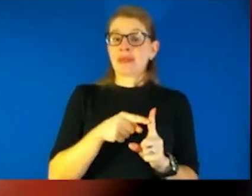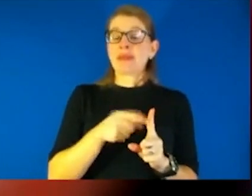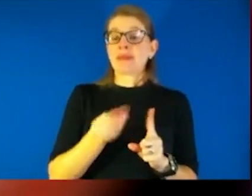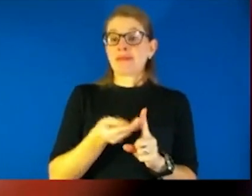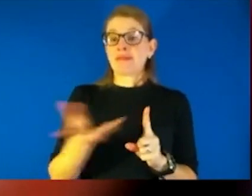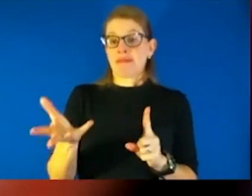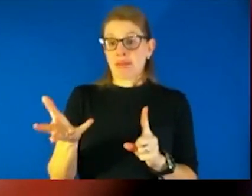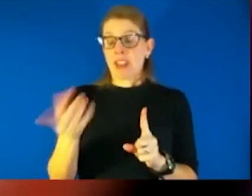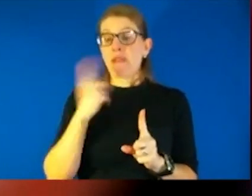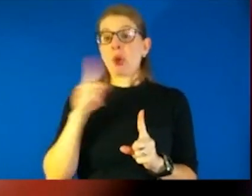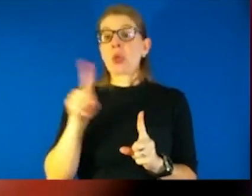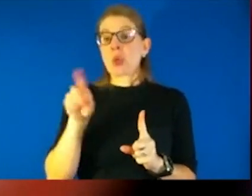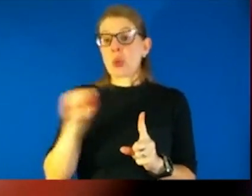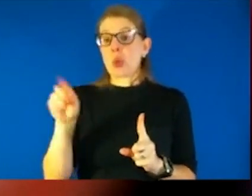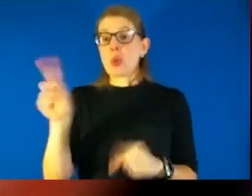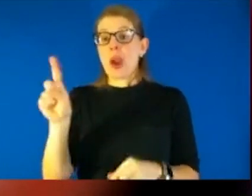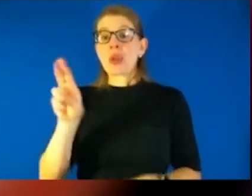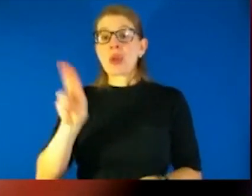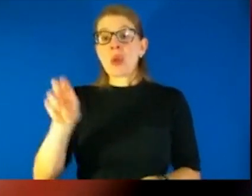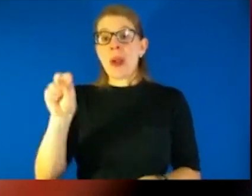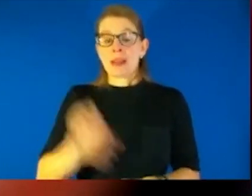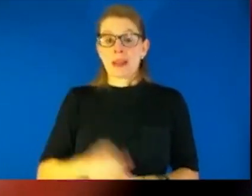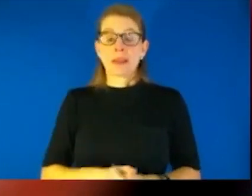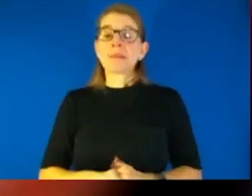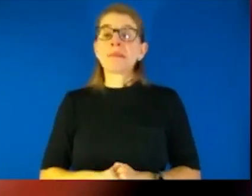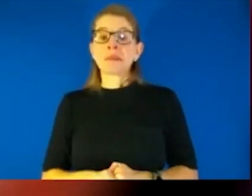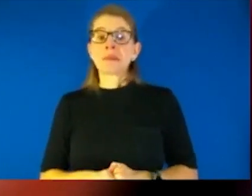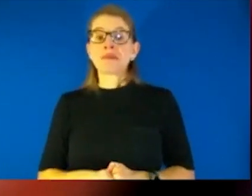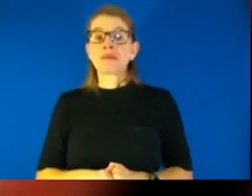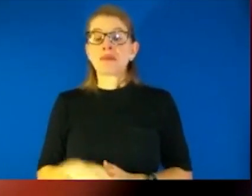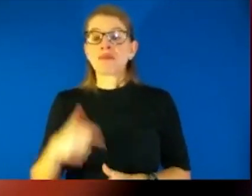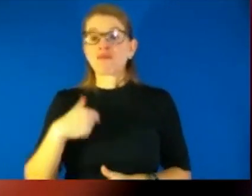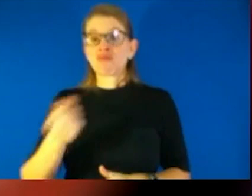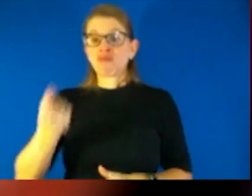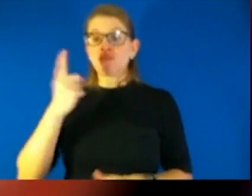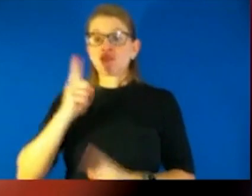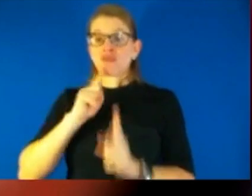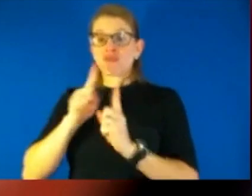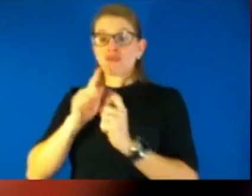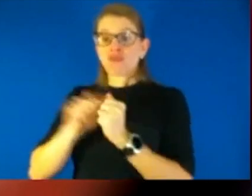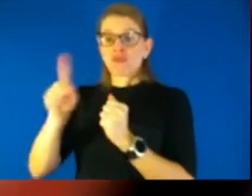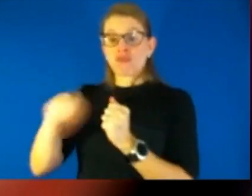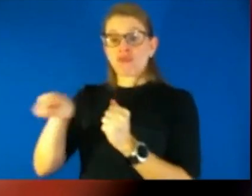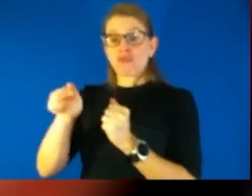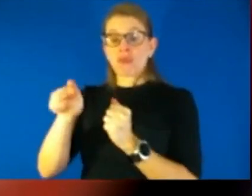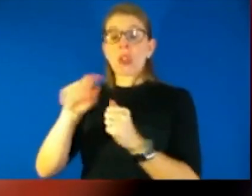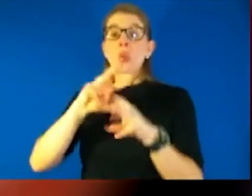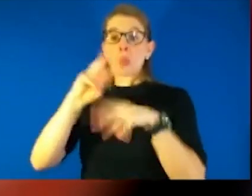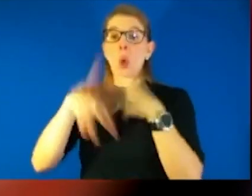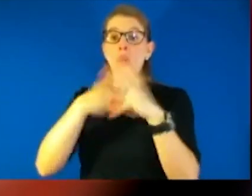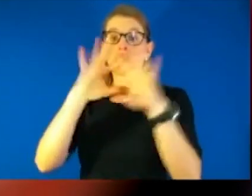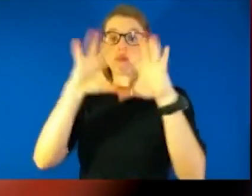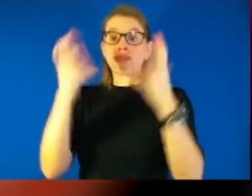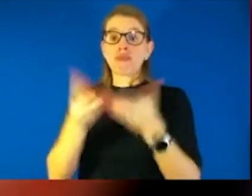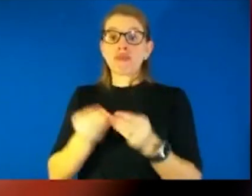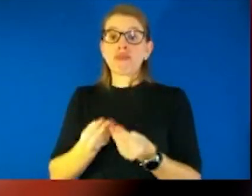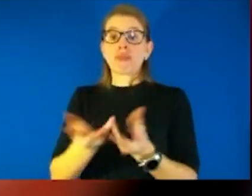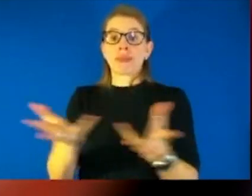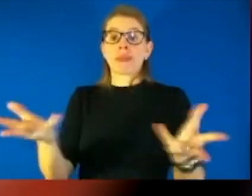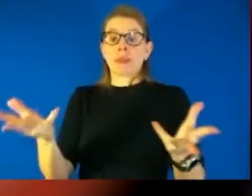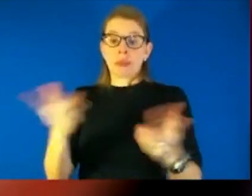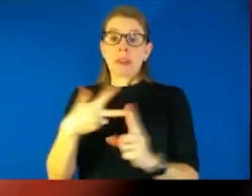throughout zoos in the United States. And I understand, talking to them recently, also throughout the world, to